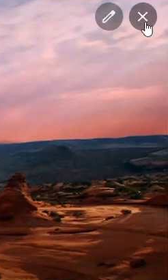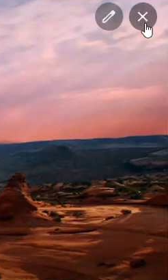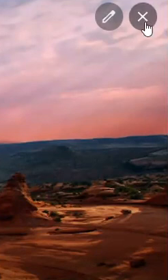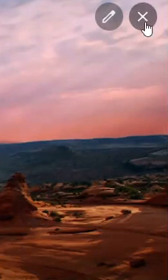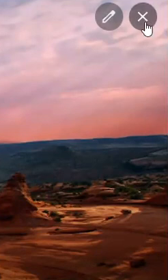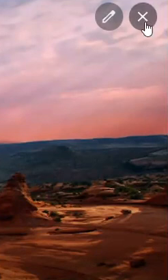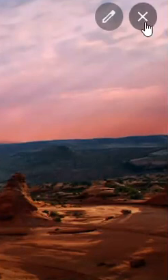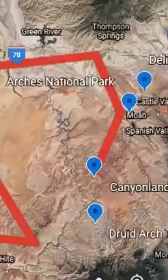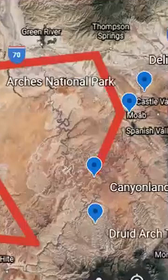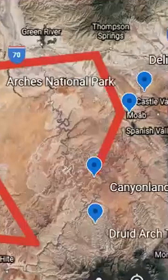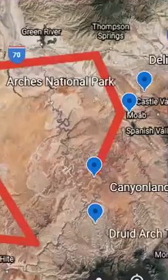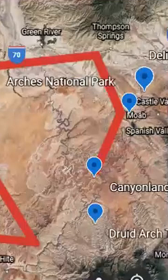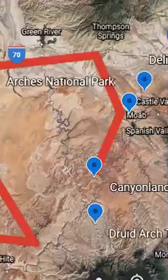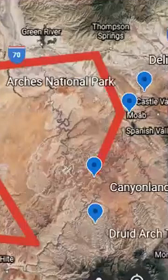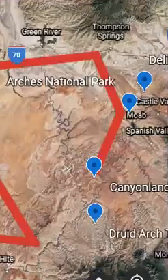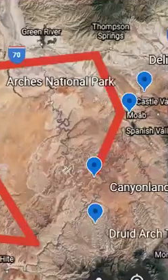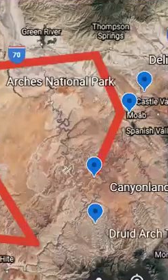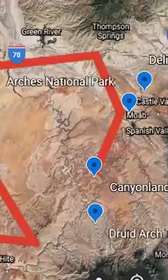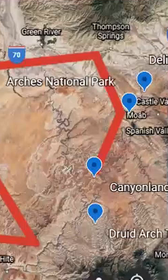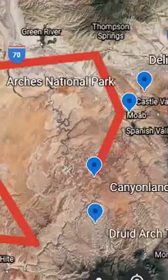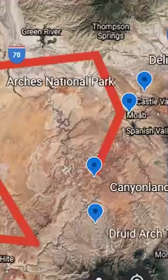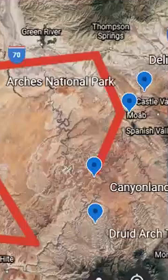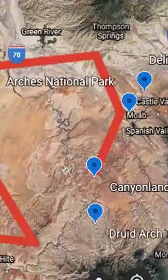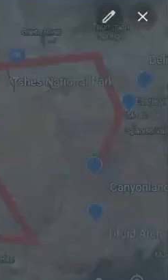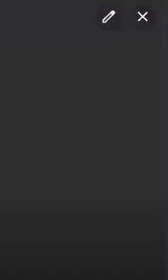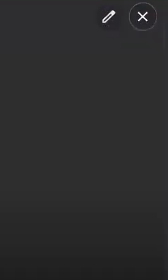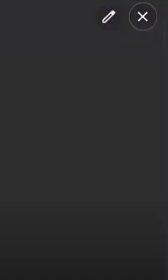scenic byways, and cooperative marketing programs.